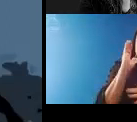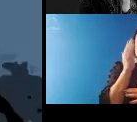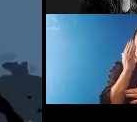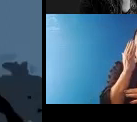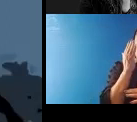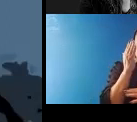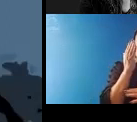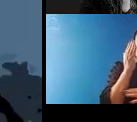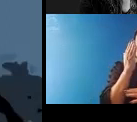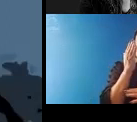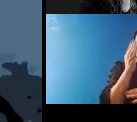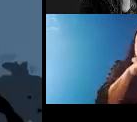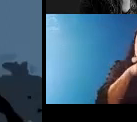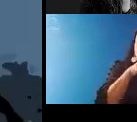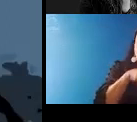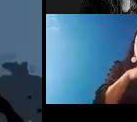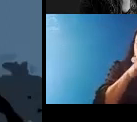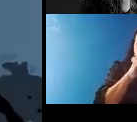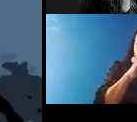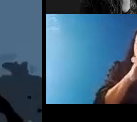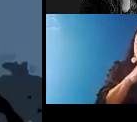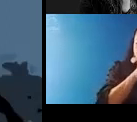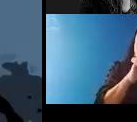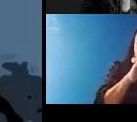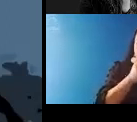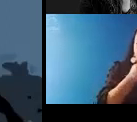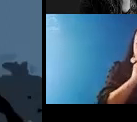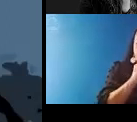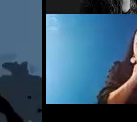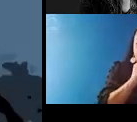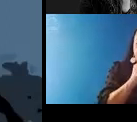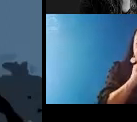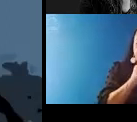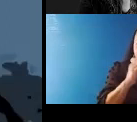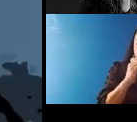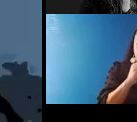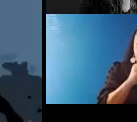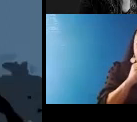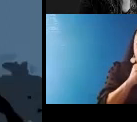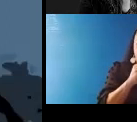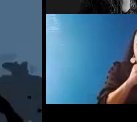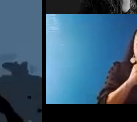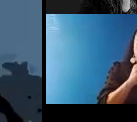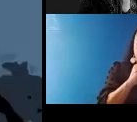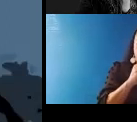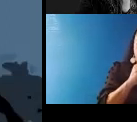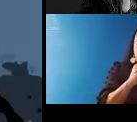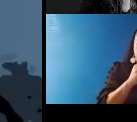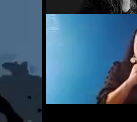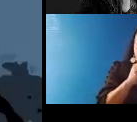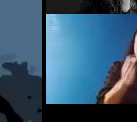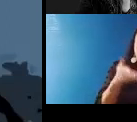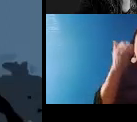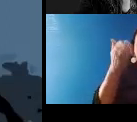race and ethnicity in the justice apparatus presents significant dangers for communities of color. Genuine and